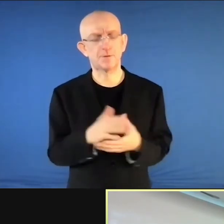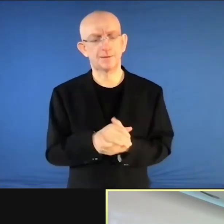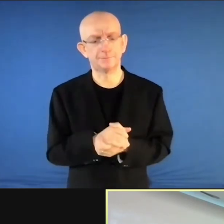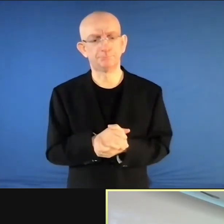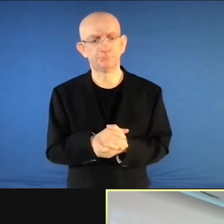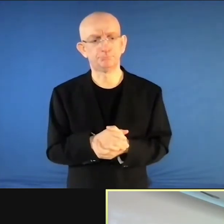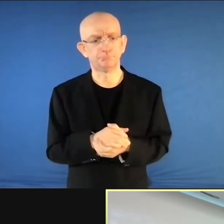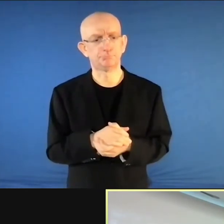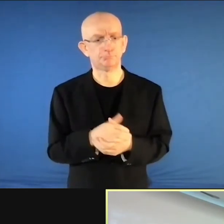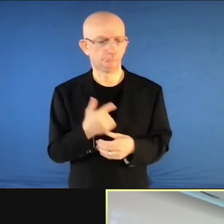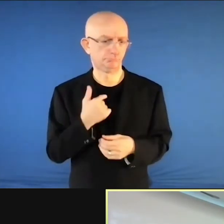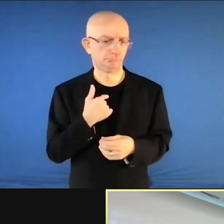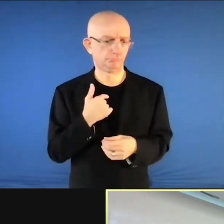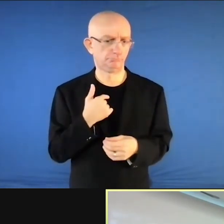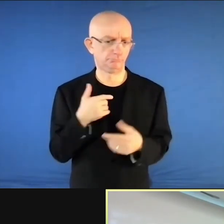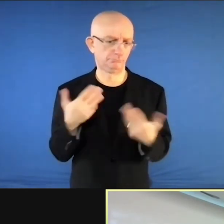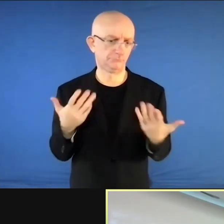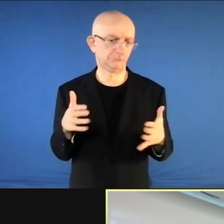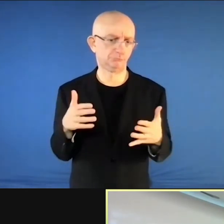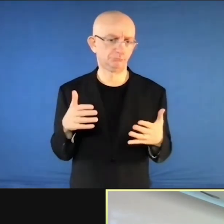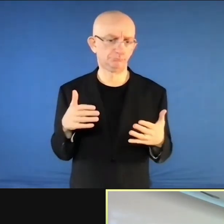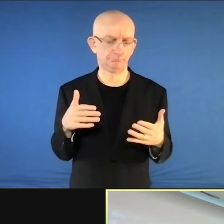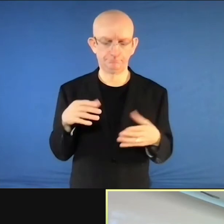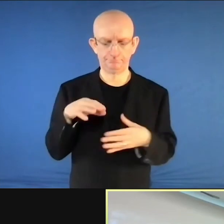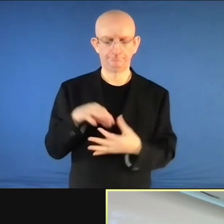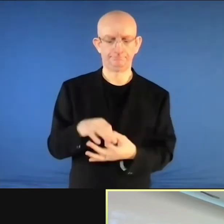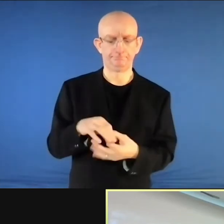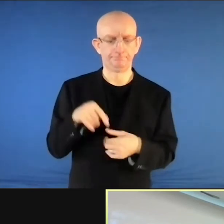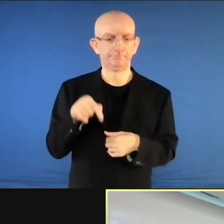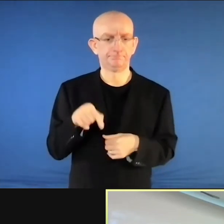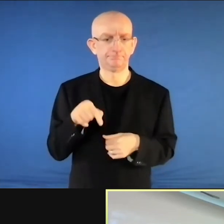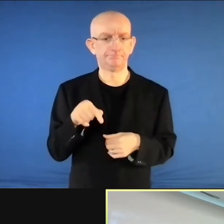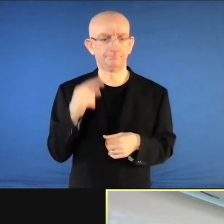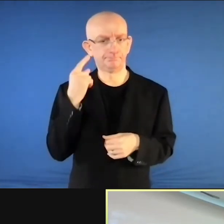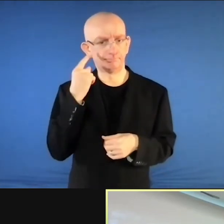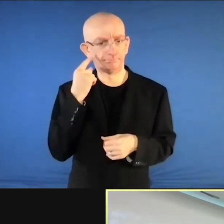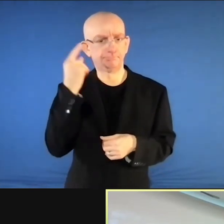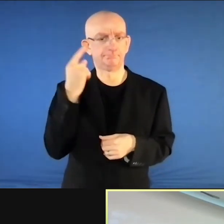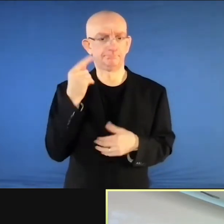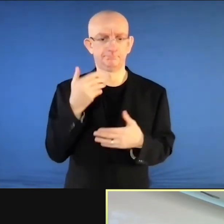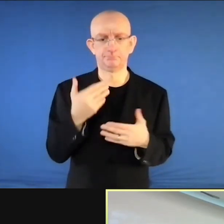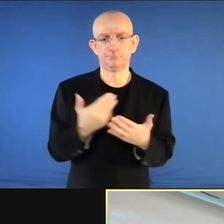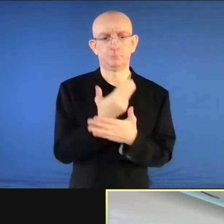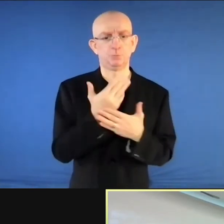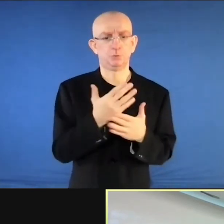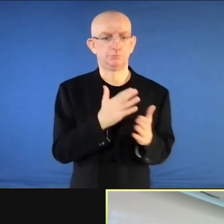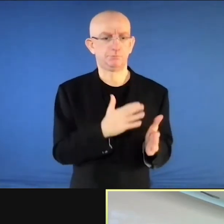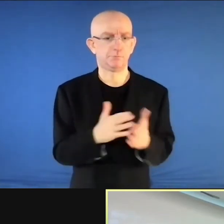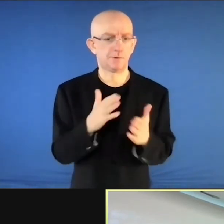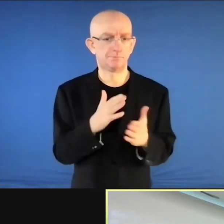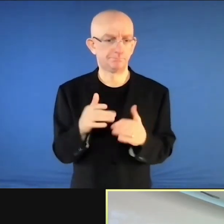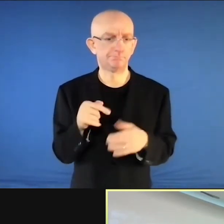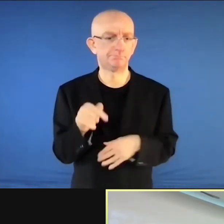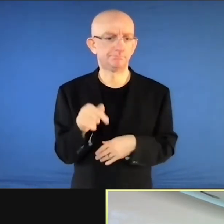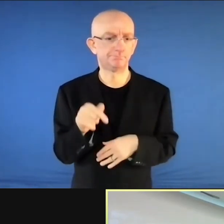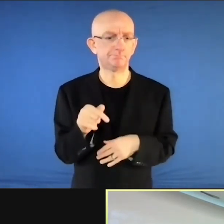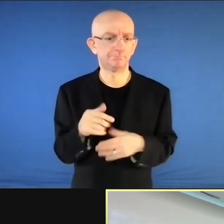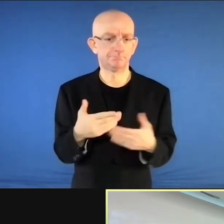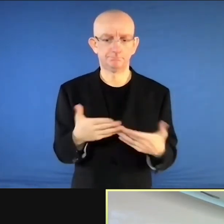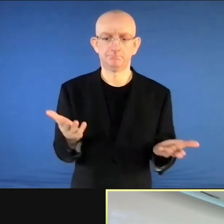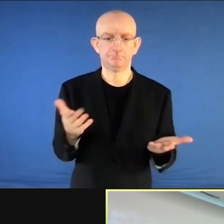an initiative led by people of different background, and we thought that we